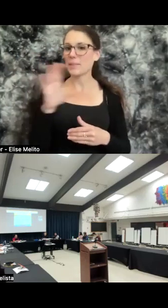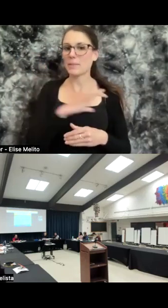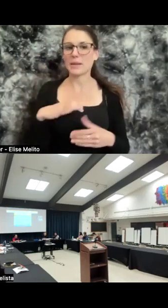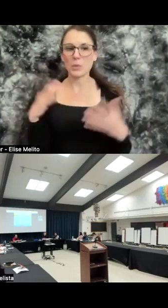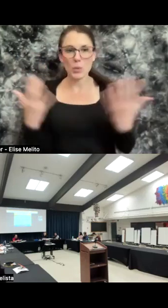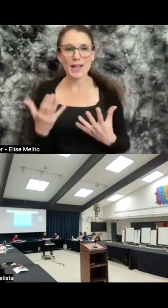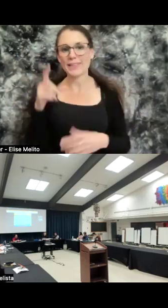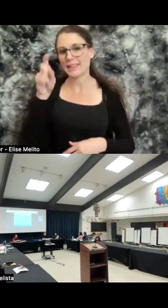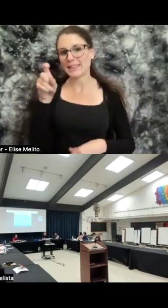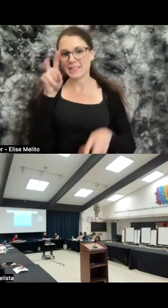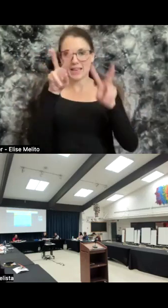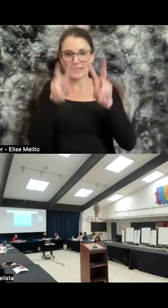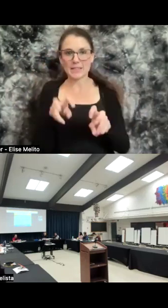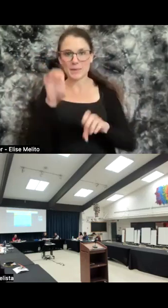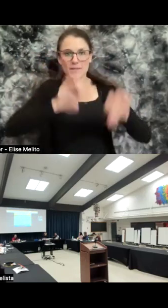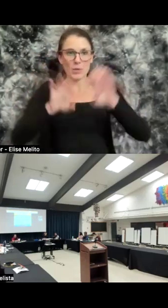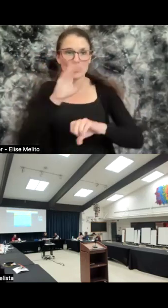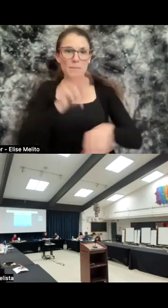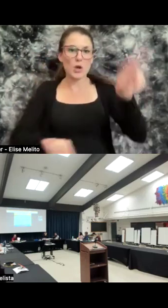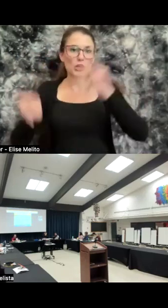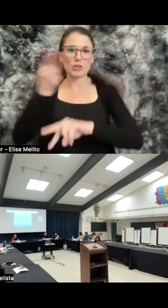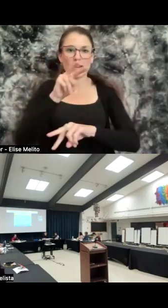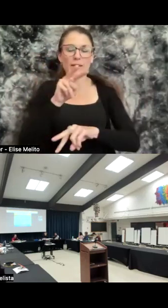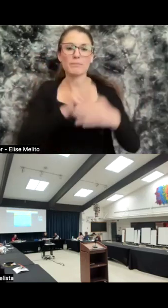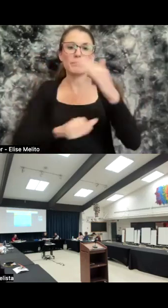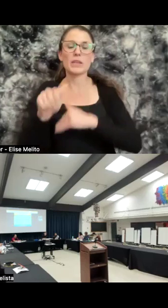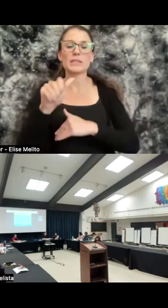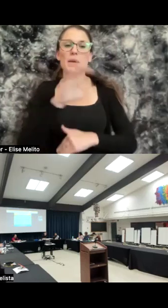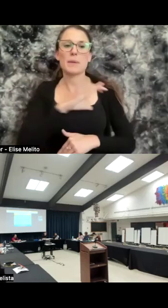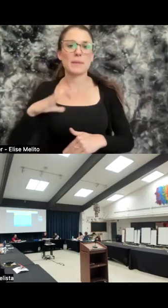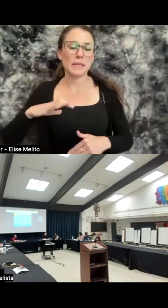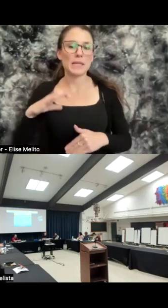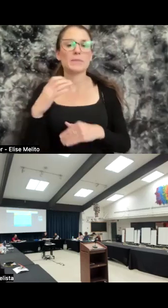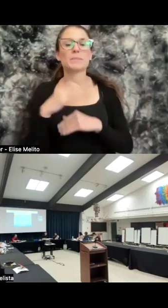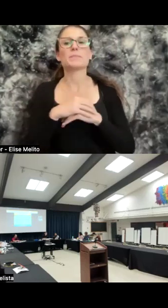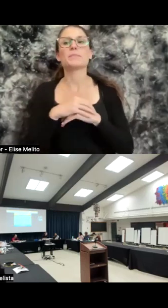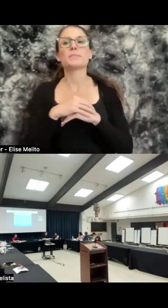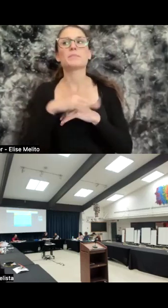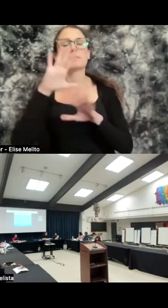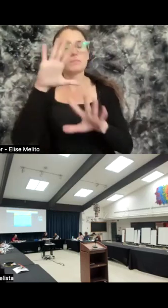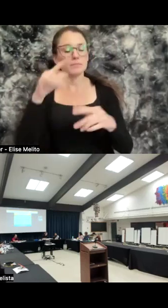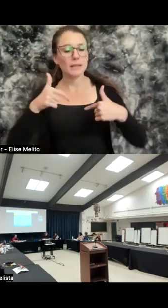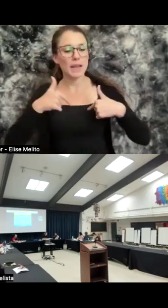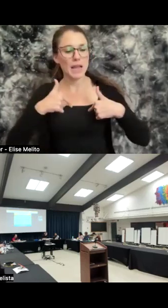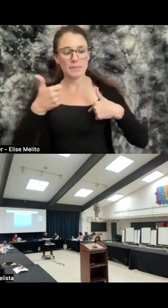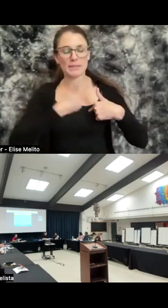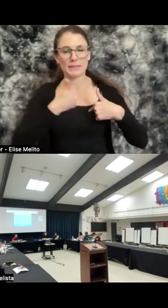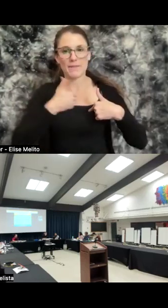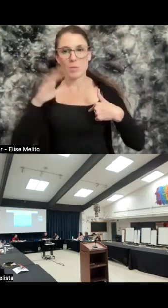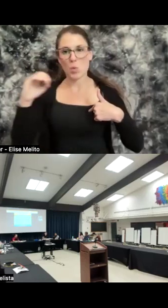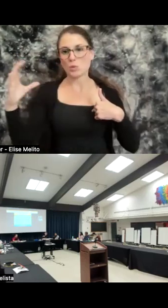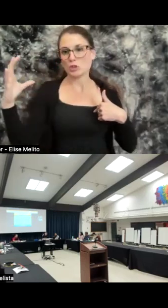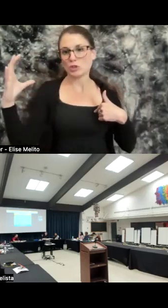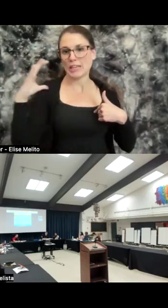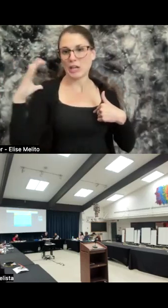Needs Assessment, Evaluation, and Monitoring Subcommittee. And I am a co-chair,